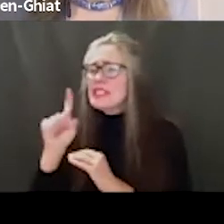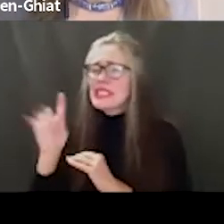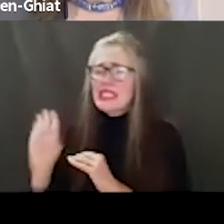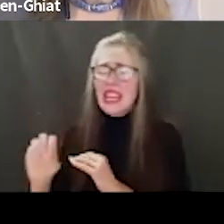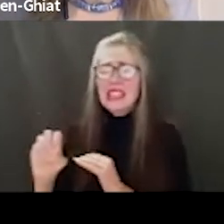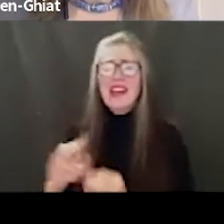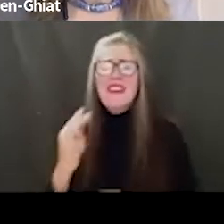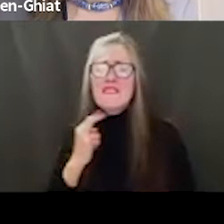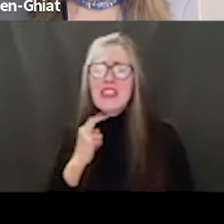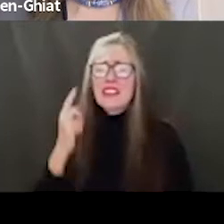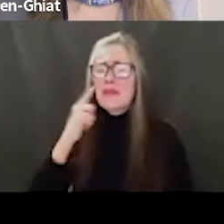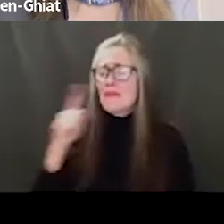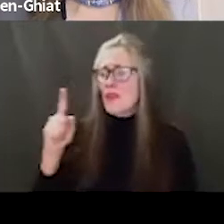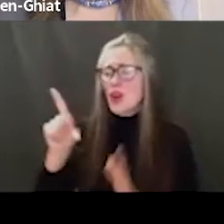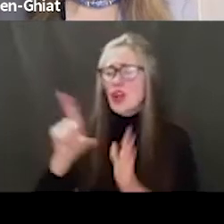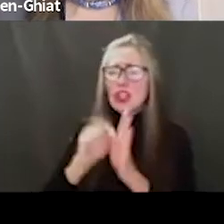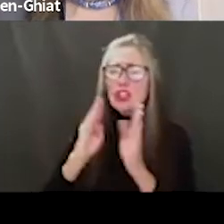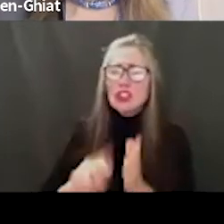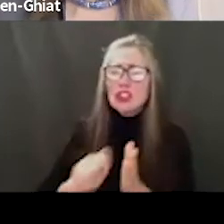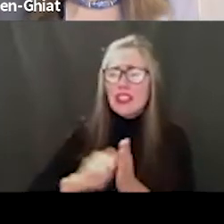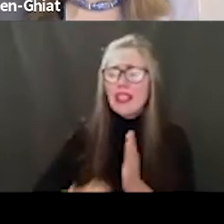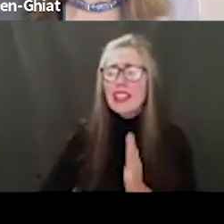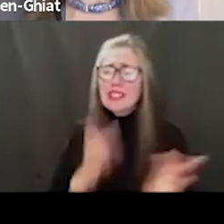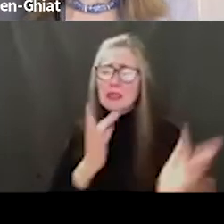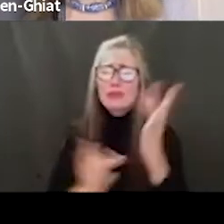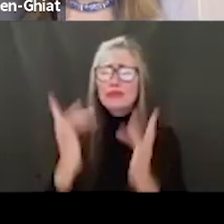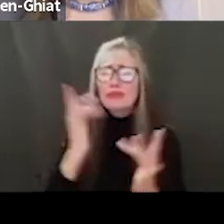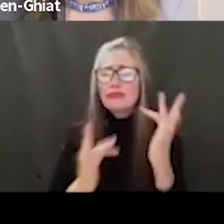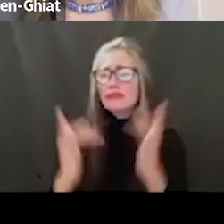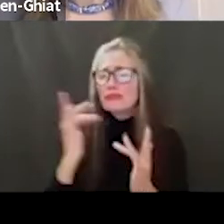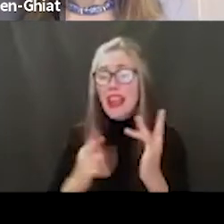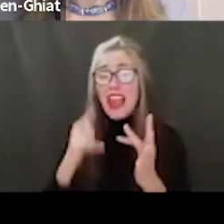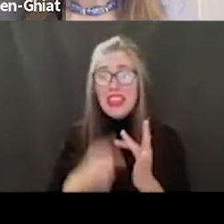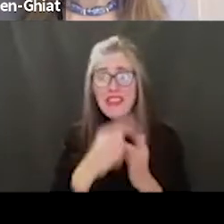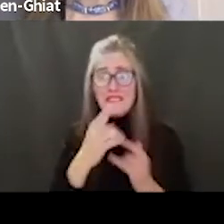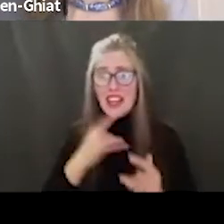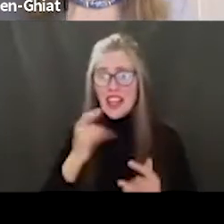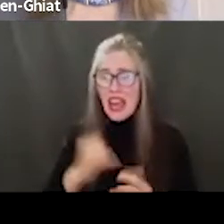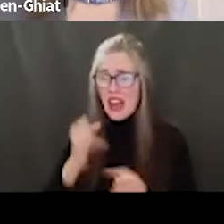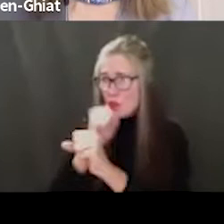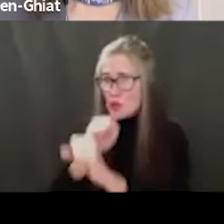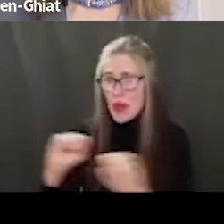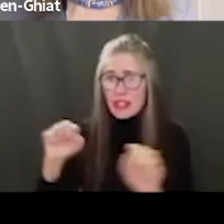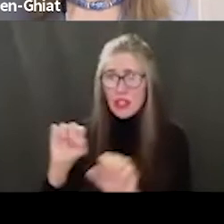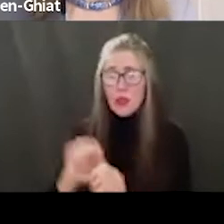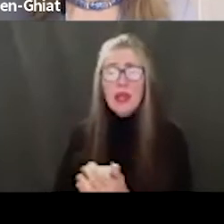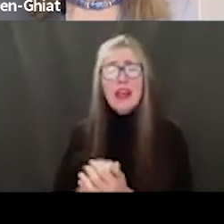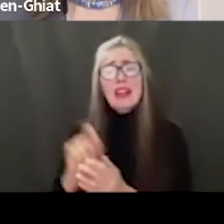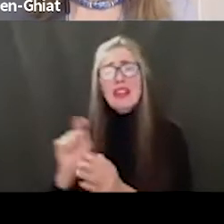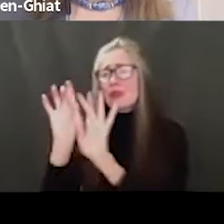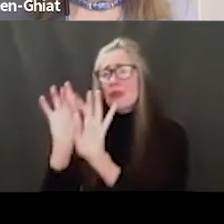journalists, et cetera, et cetera. And so this was a rescue operation to save this